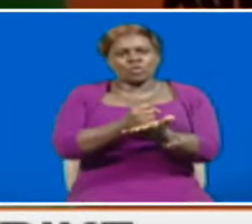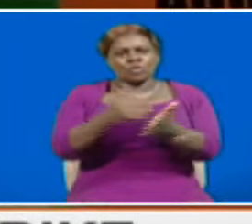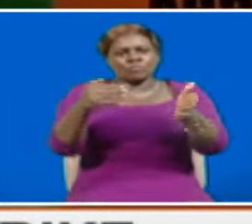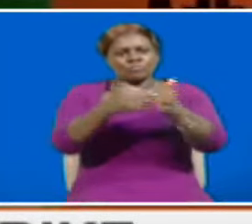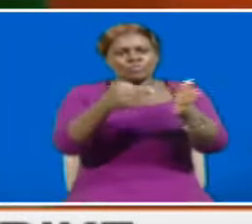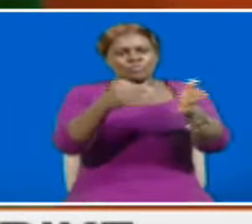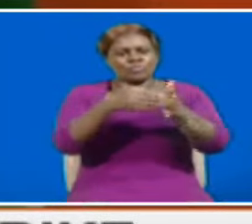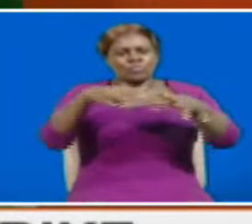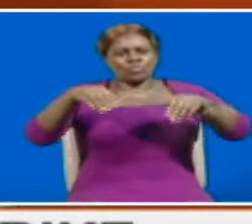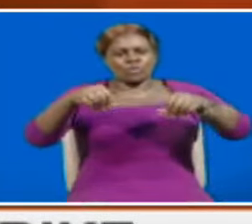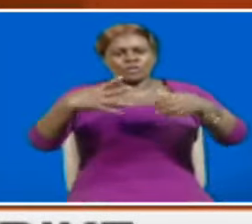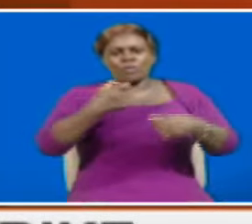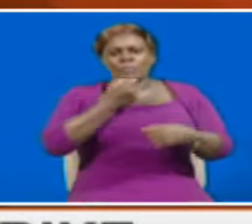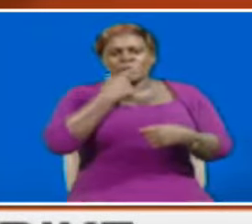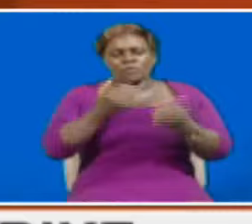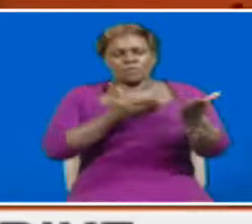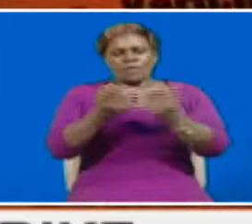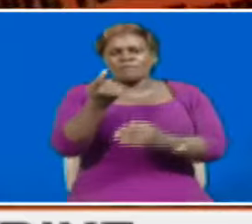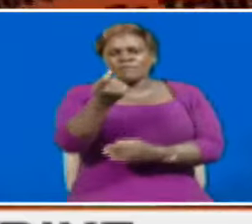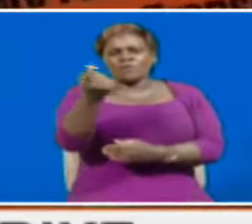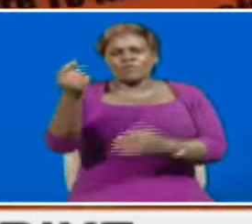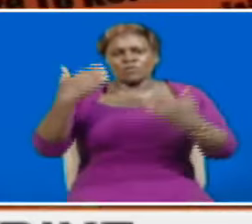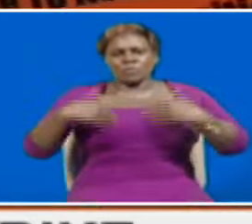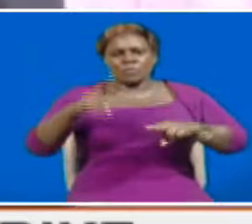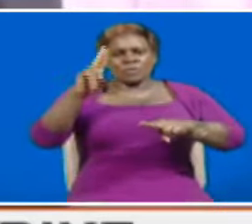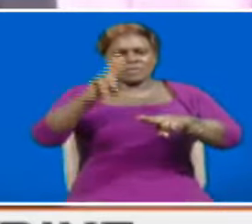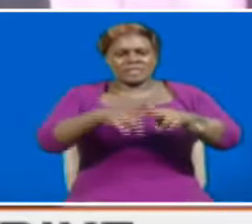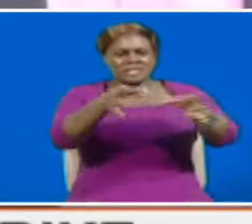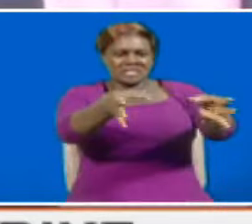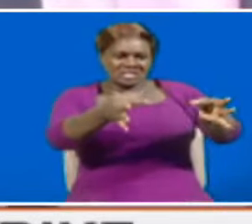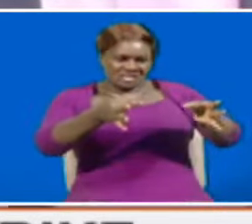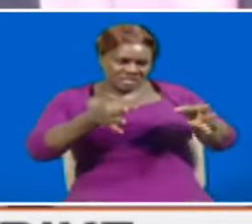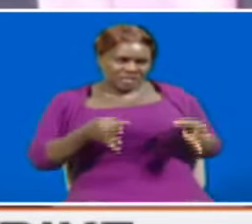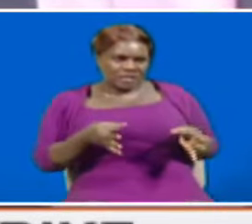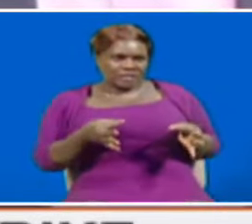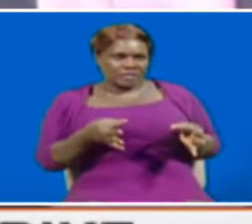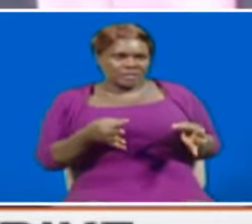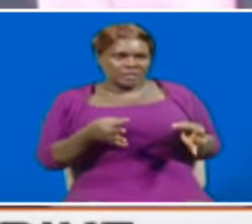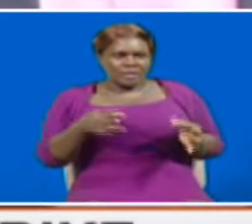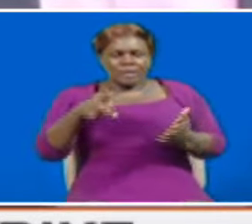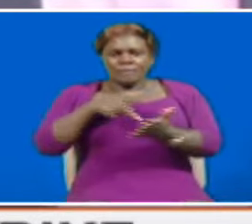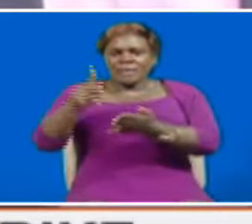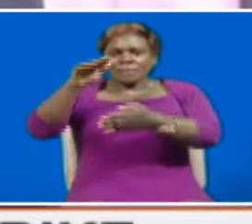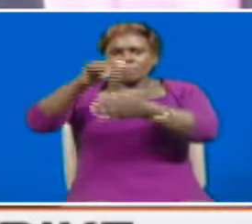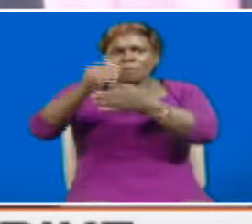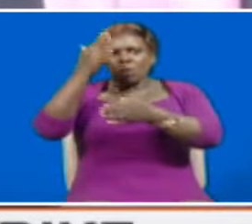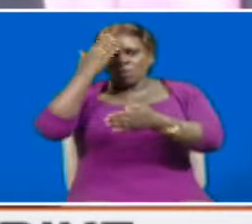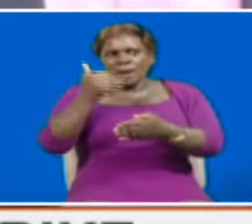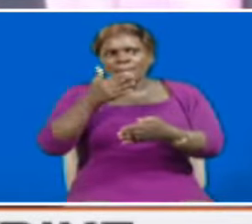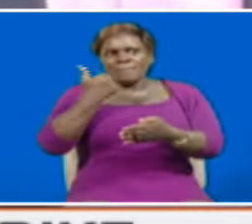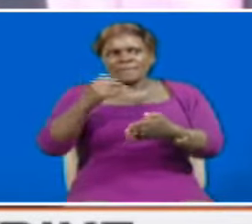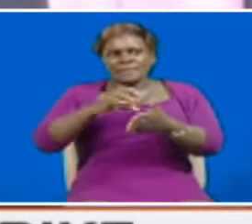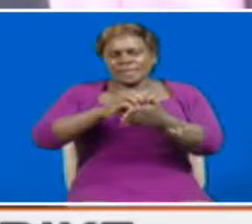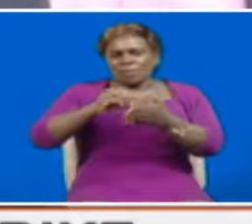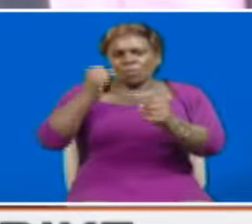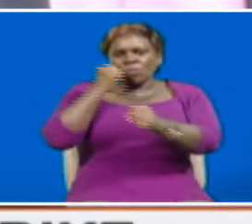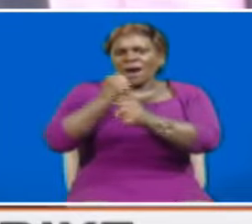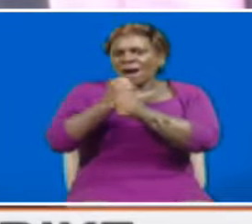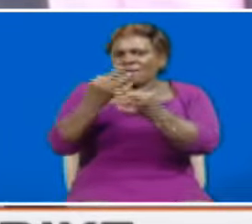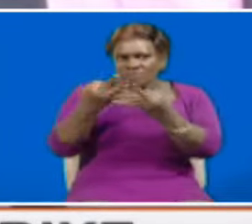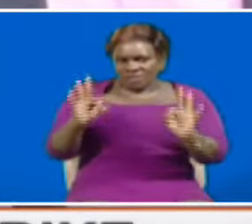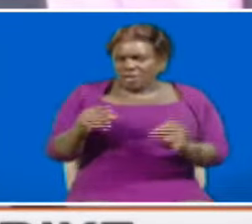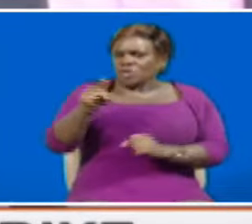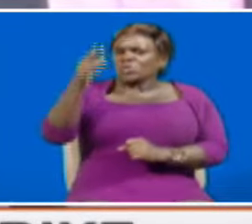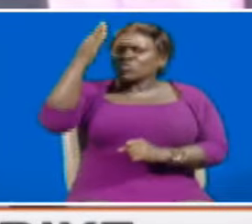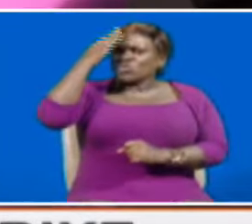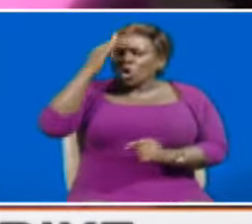medical services. There are a few people sitting in treasury wondering that, why are you paying interns? Why can't they just work for free? Let them